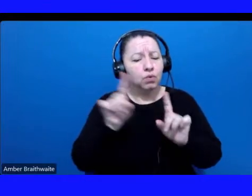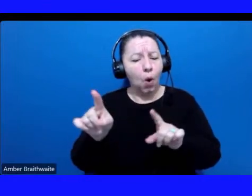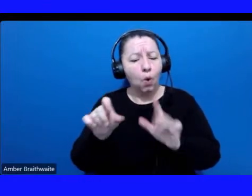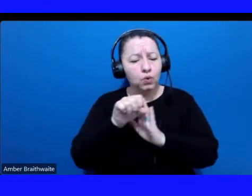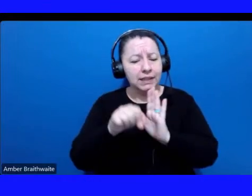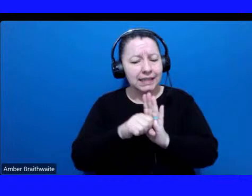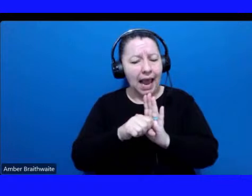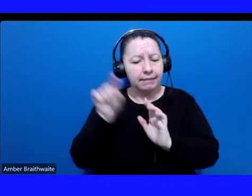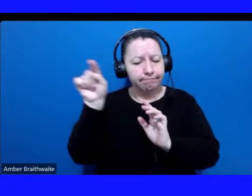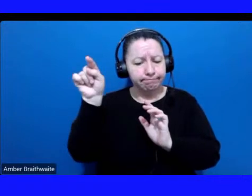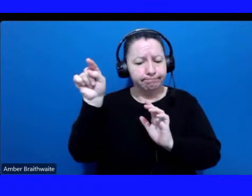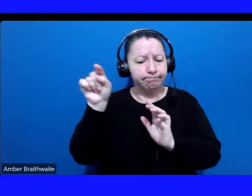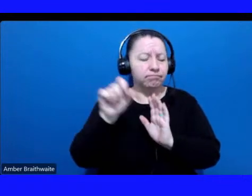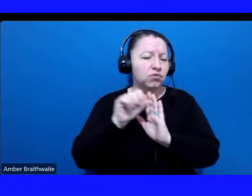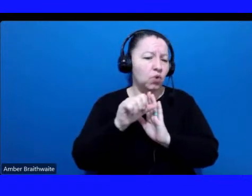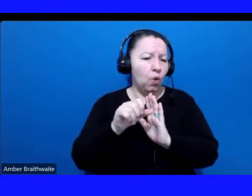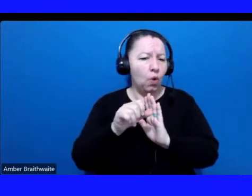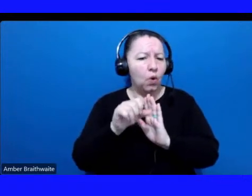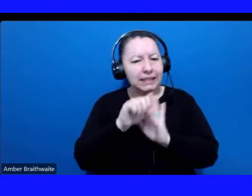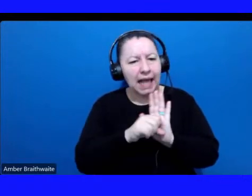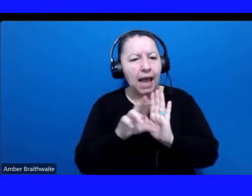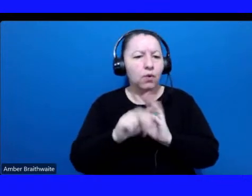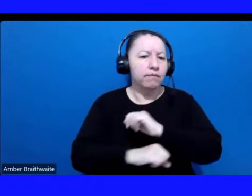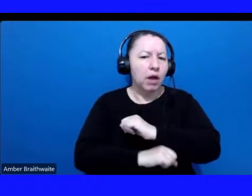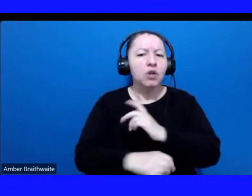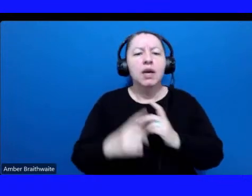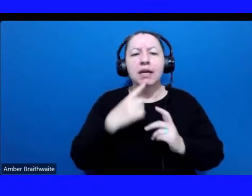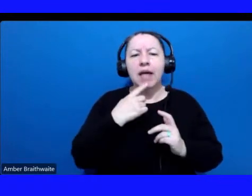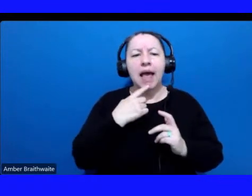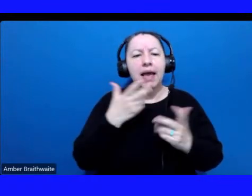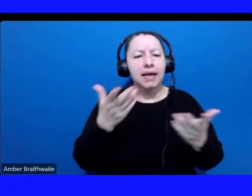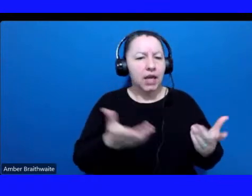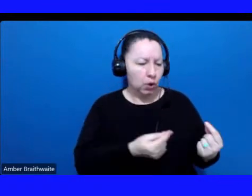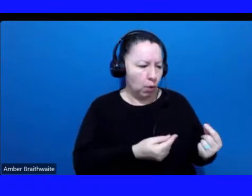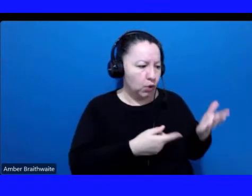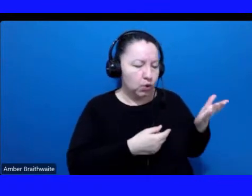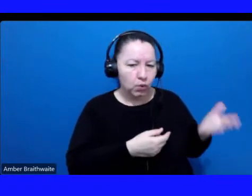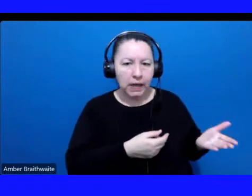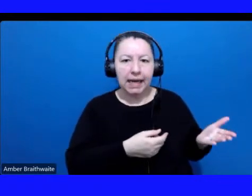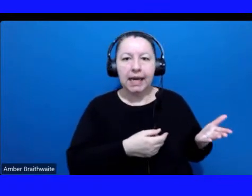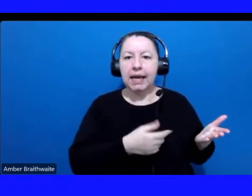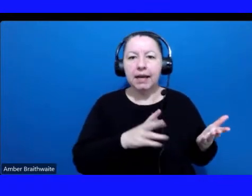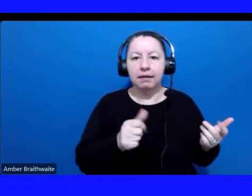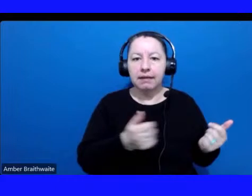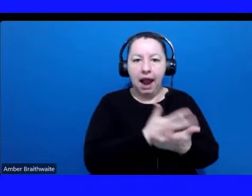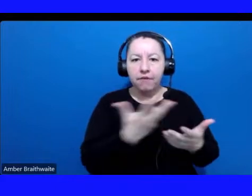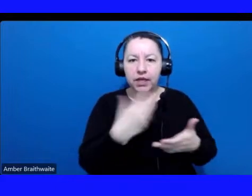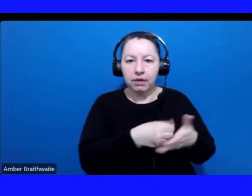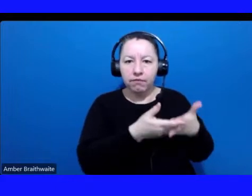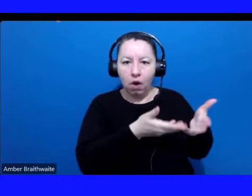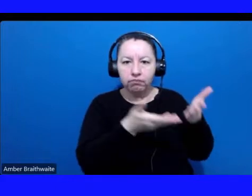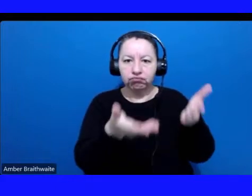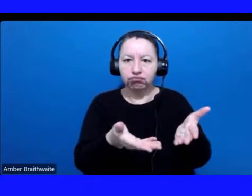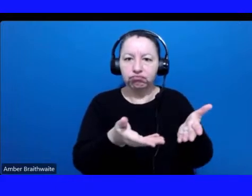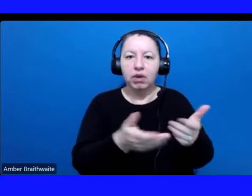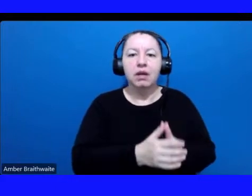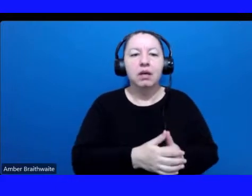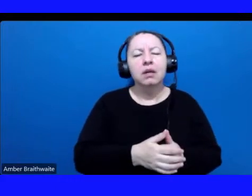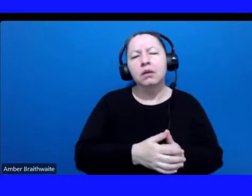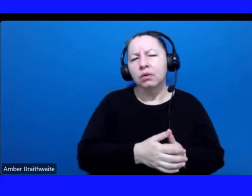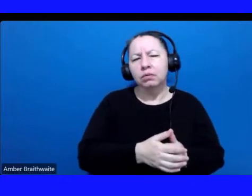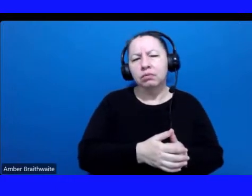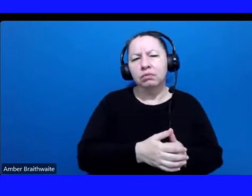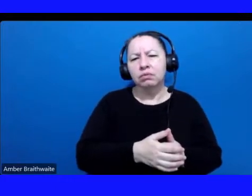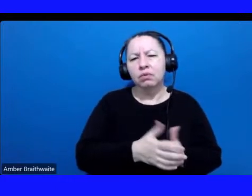the behavioral health part of it is it. They've made it extremely difficult. Social workers only recently have been